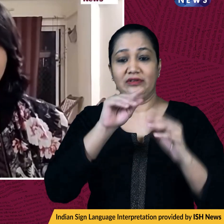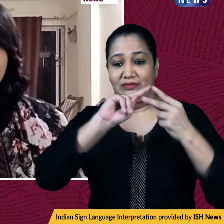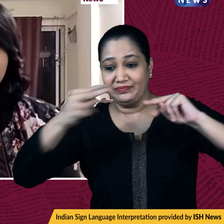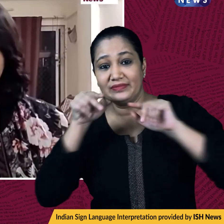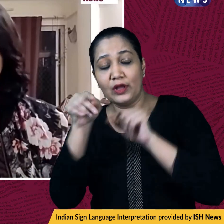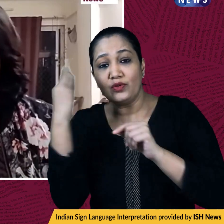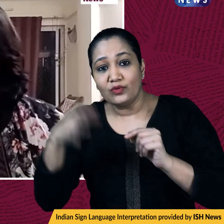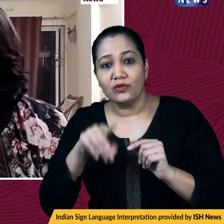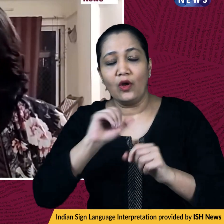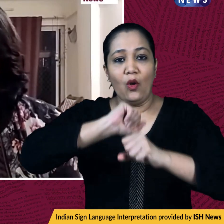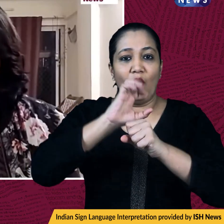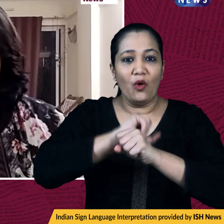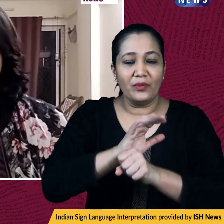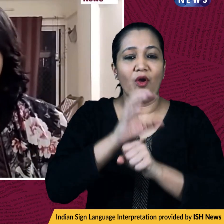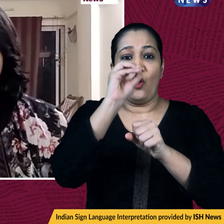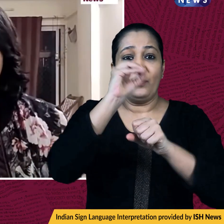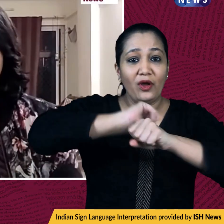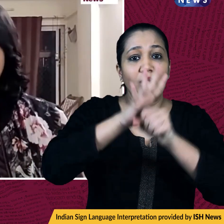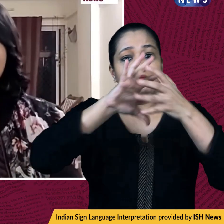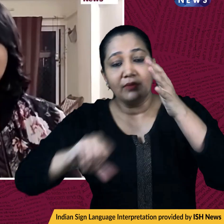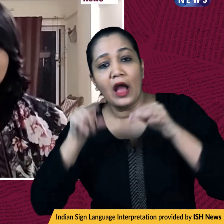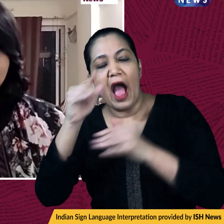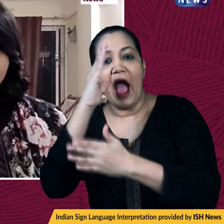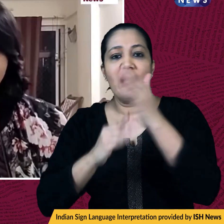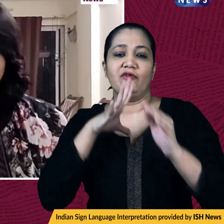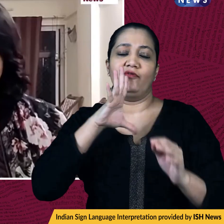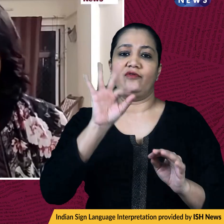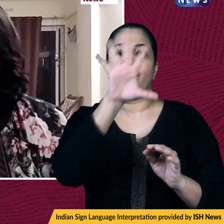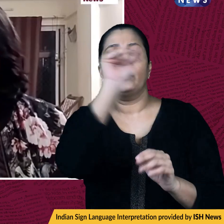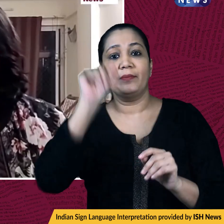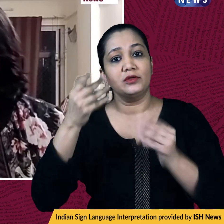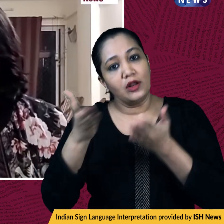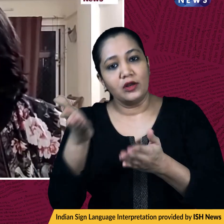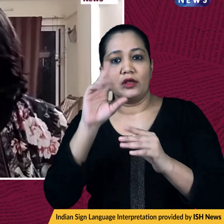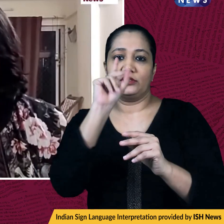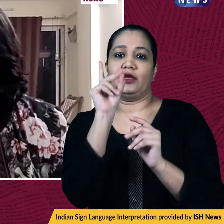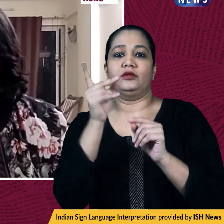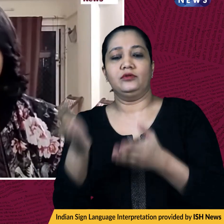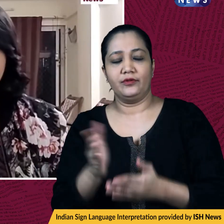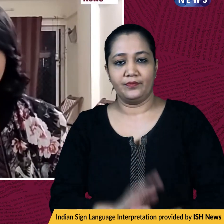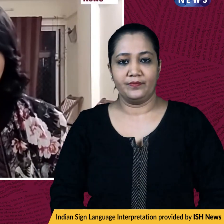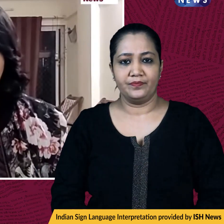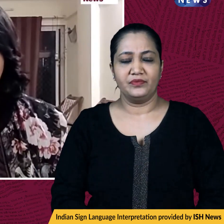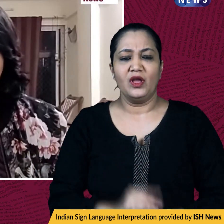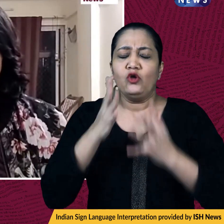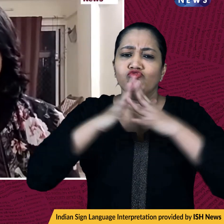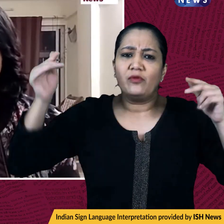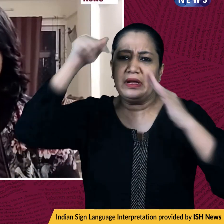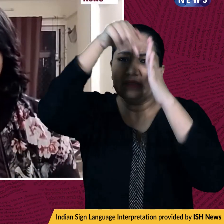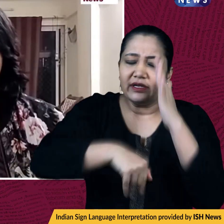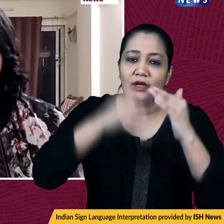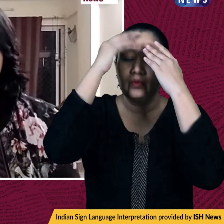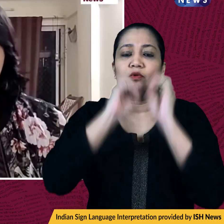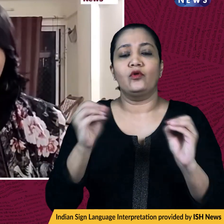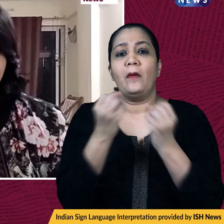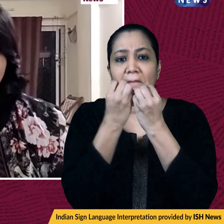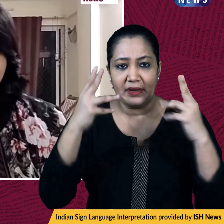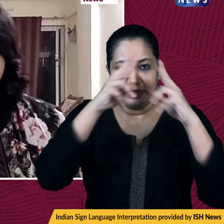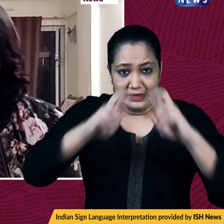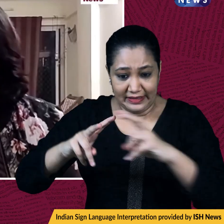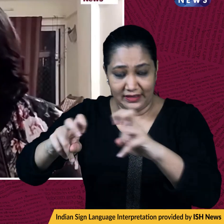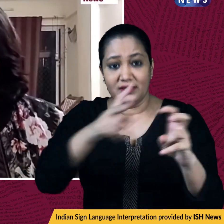all sequenced Omicron cases. It said that little is known yet about the differences between subvariants, but several studies